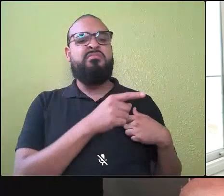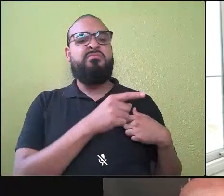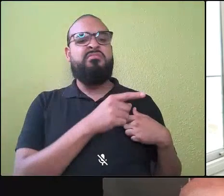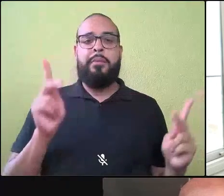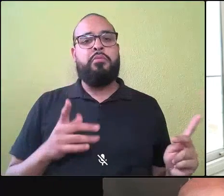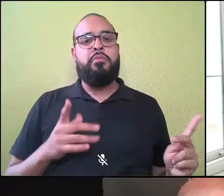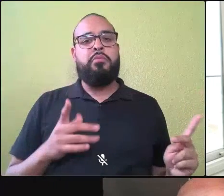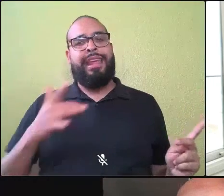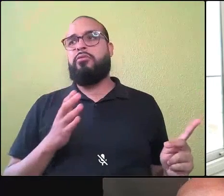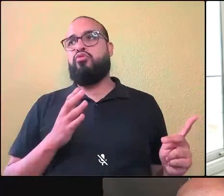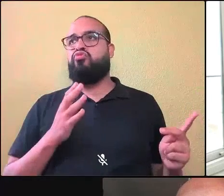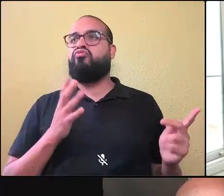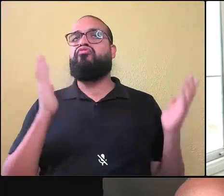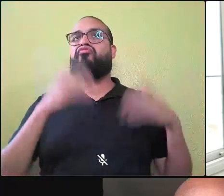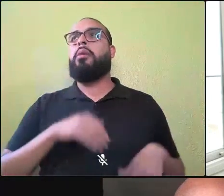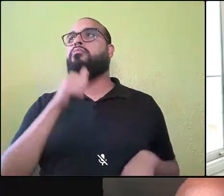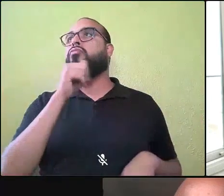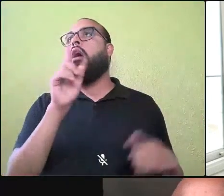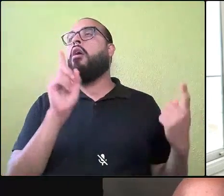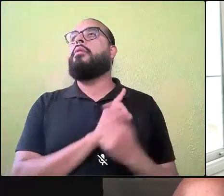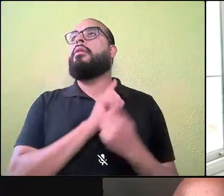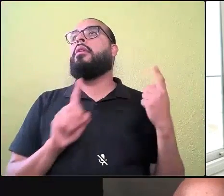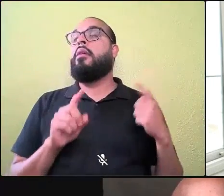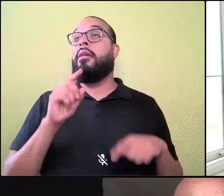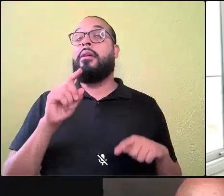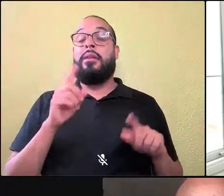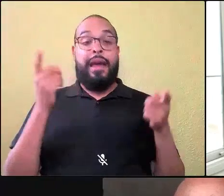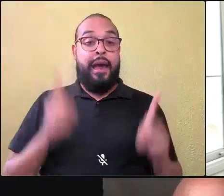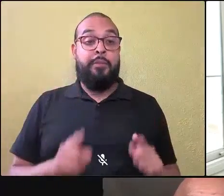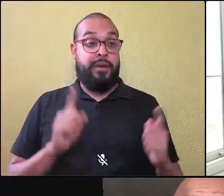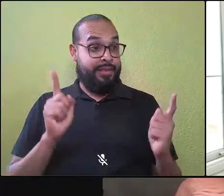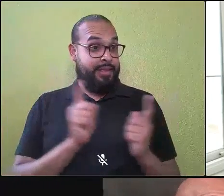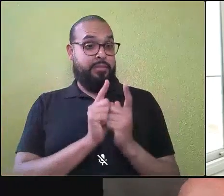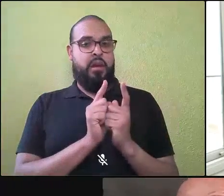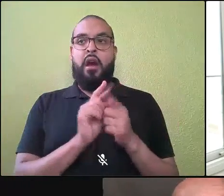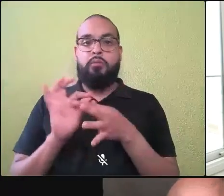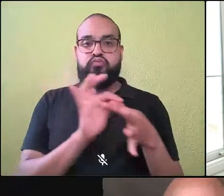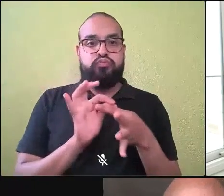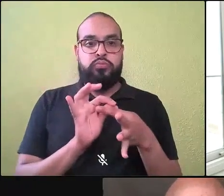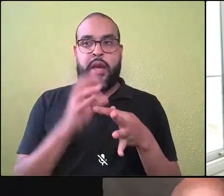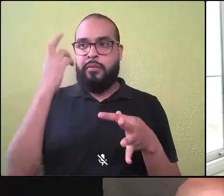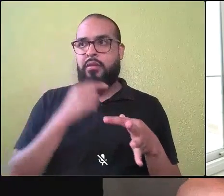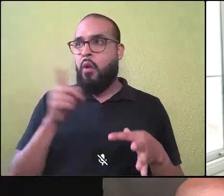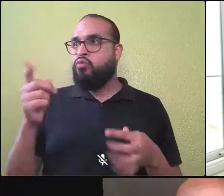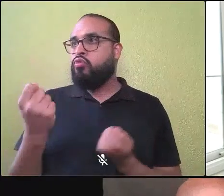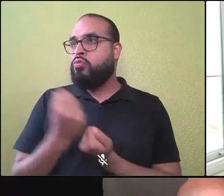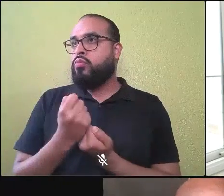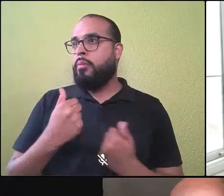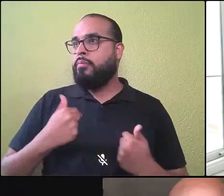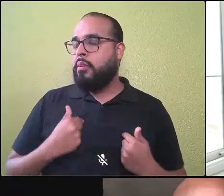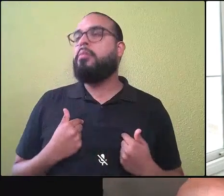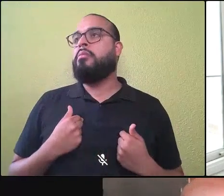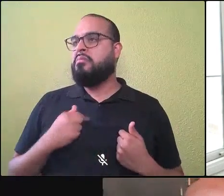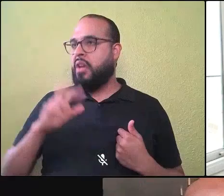with, and they can know that they have somebody who's got their back, even if they're not around. Being there